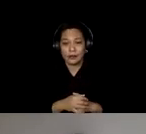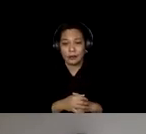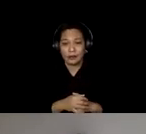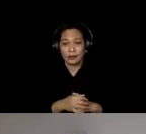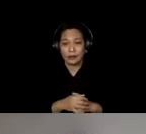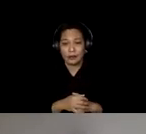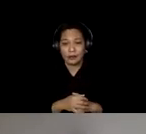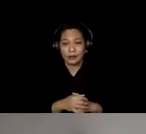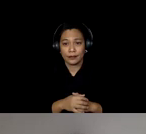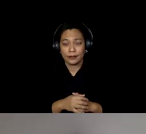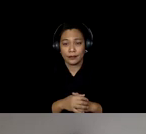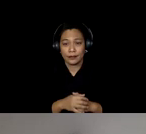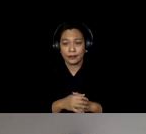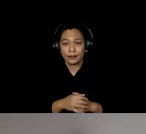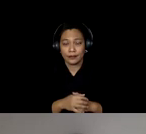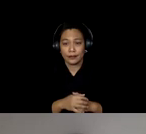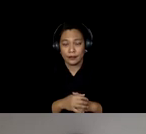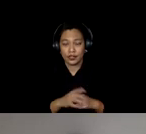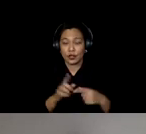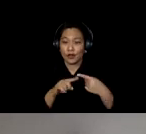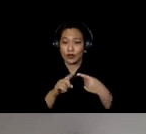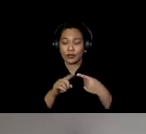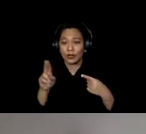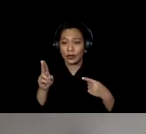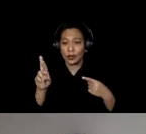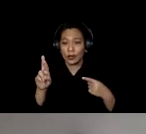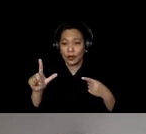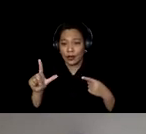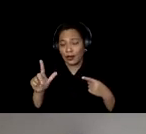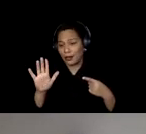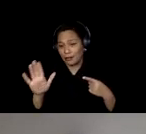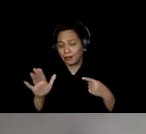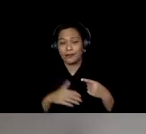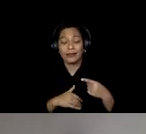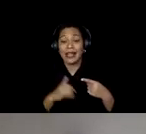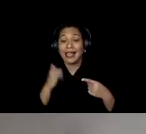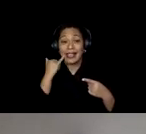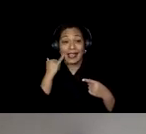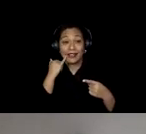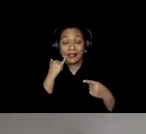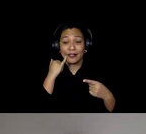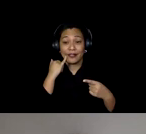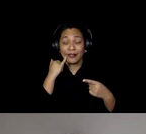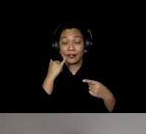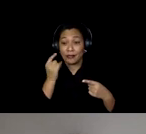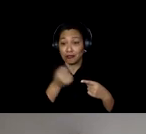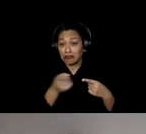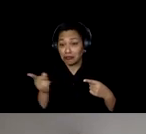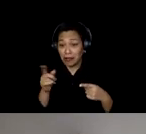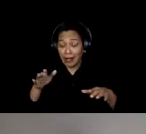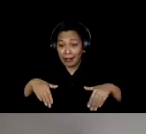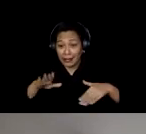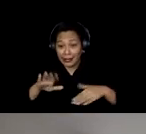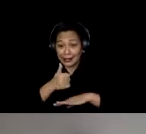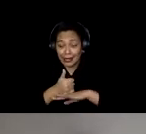first thing obviously is your URL. So I mean, if you haven't yet set up your domain